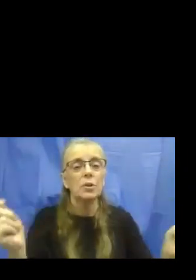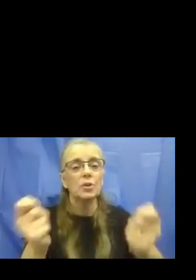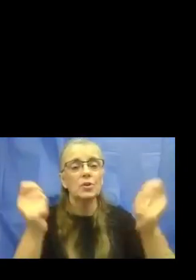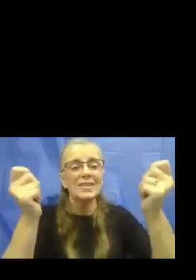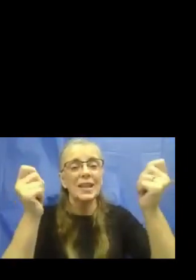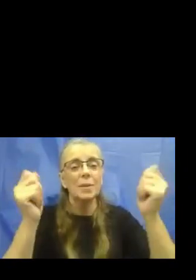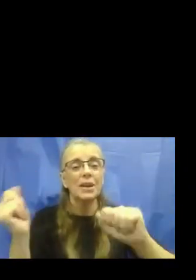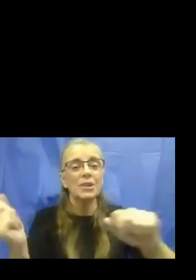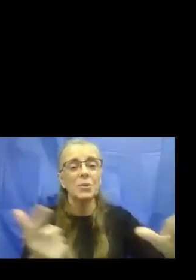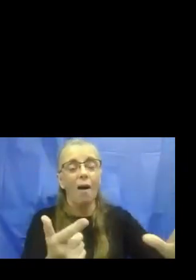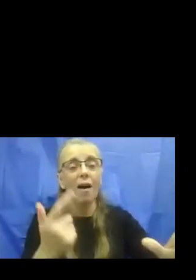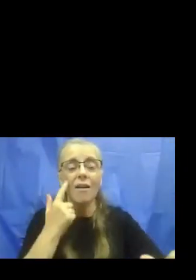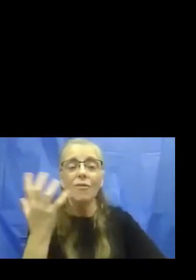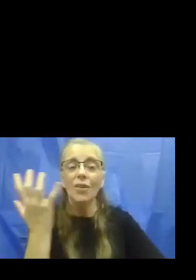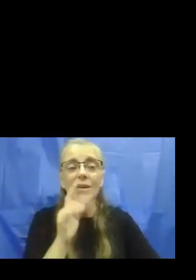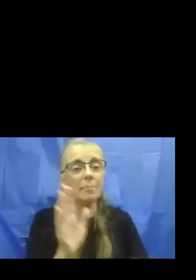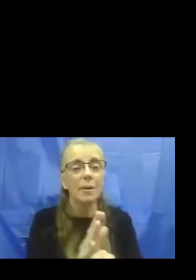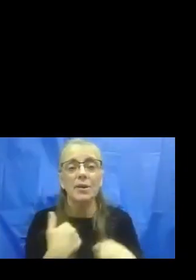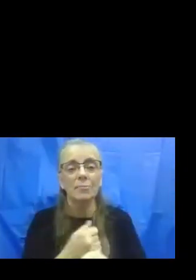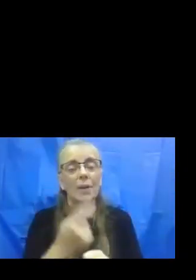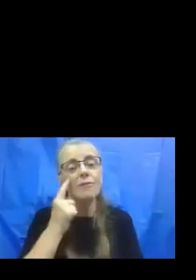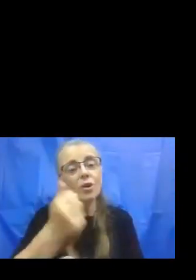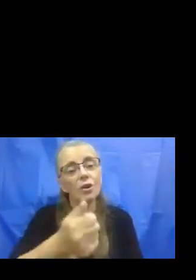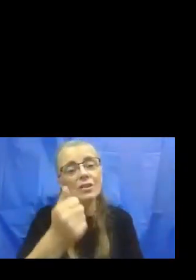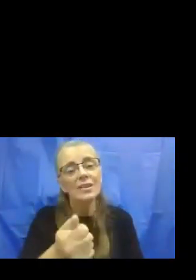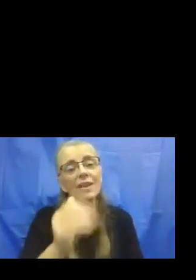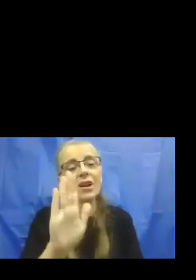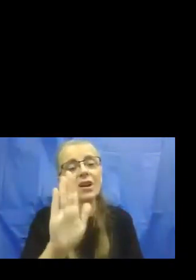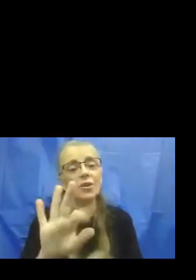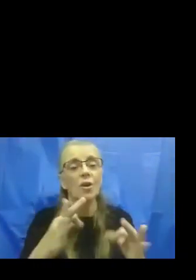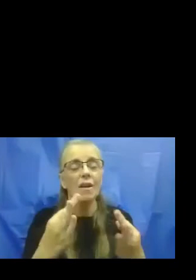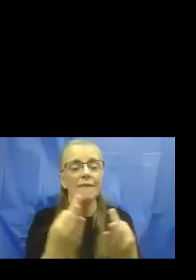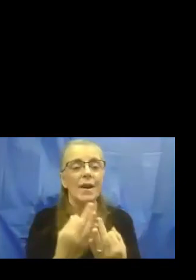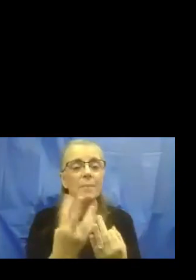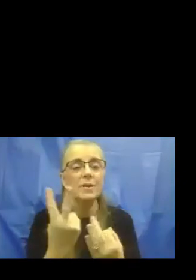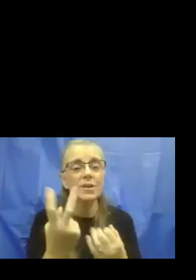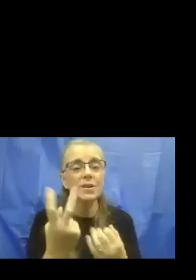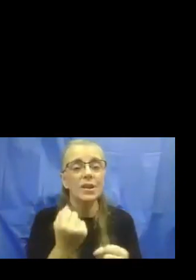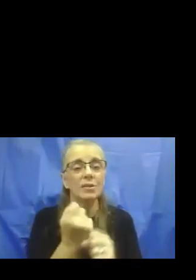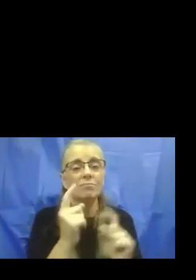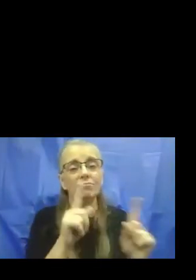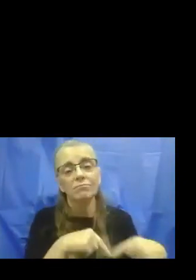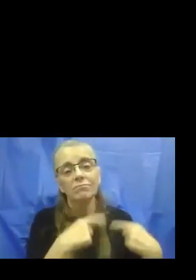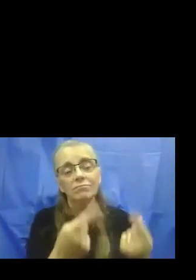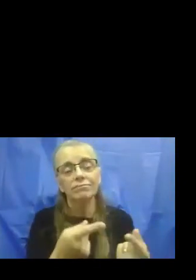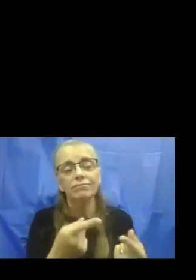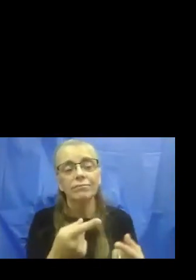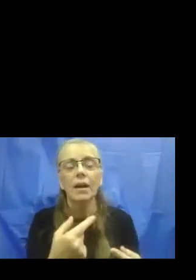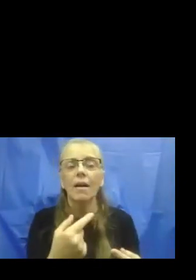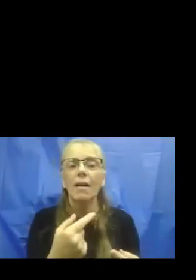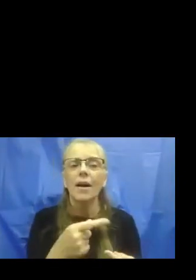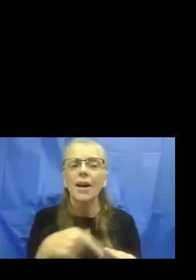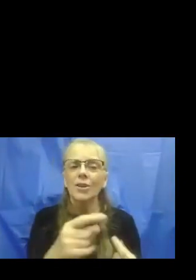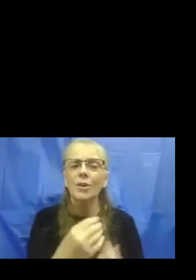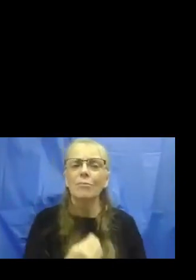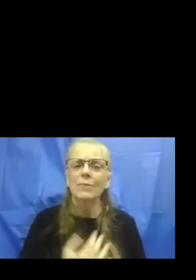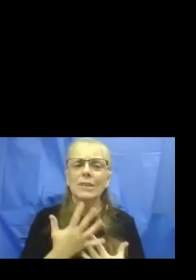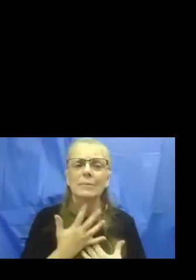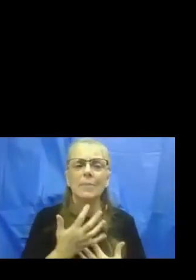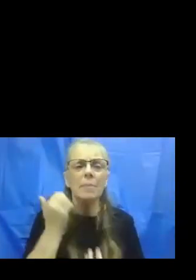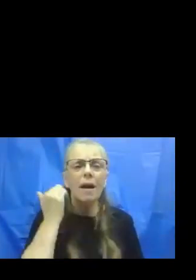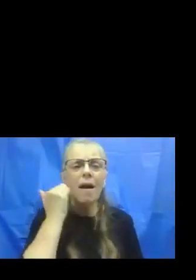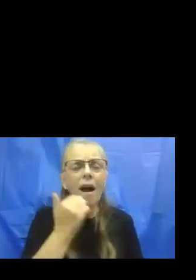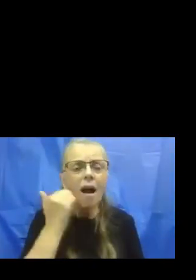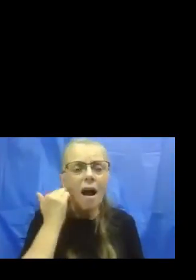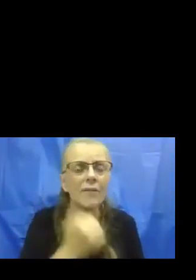2 years. I'm inspired every day by the stories of strength and resilience of parents like each and every one of you.